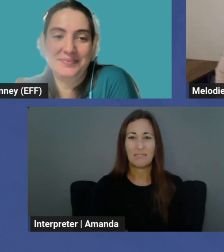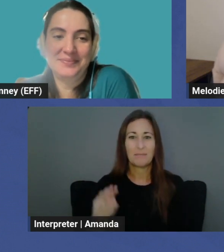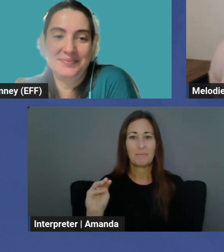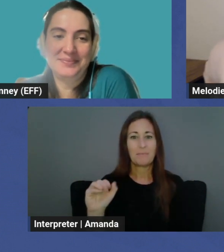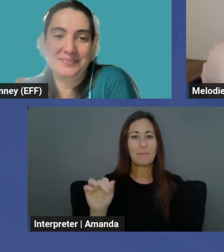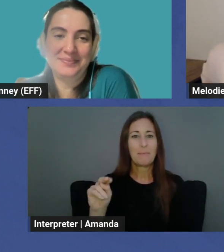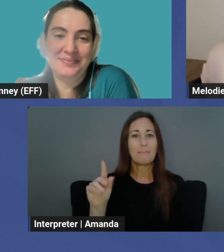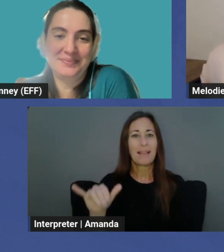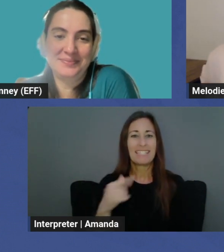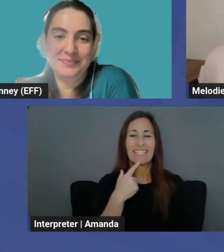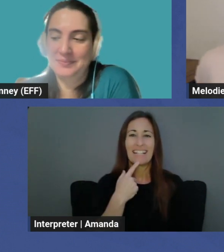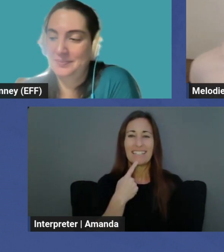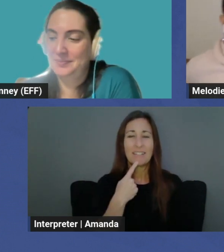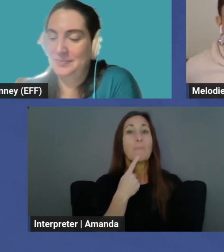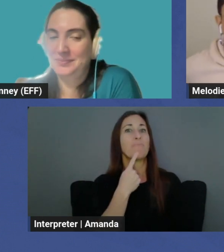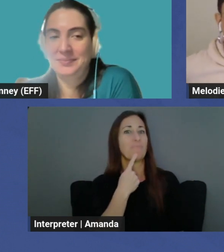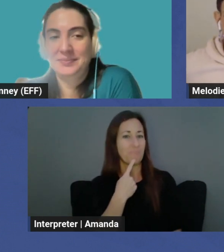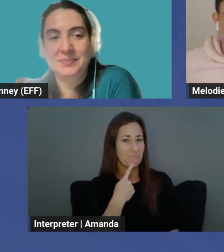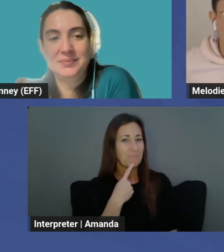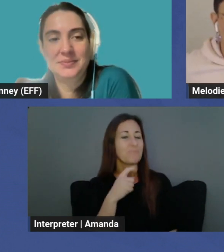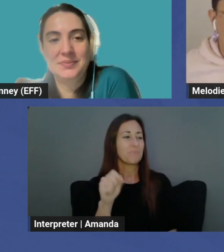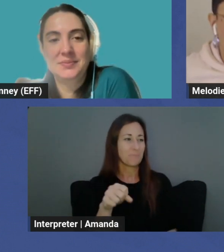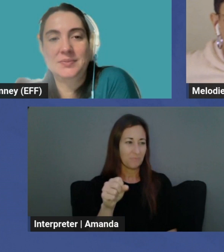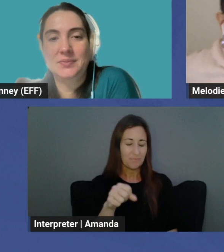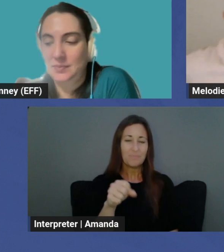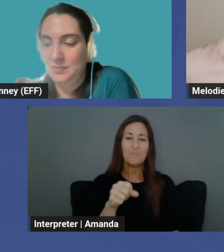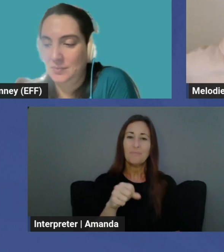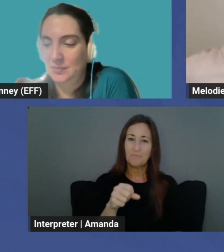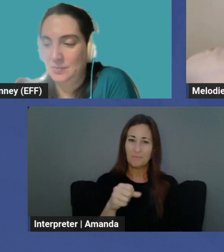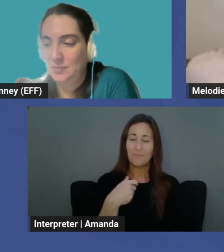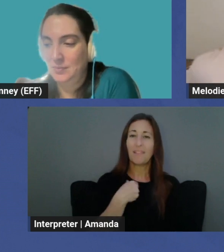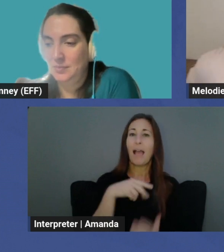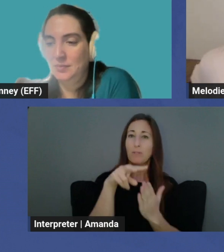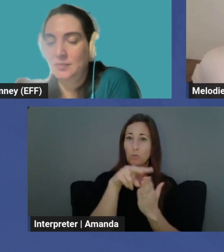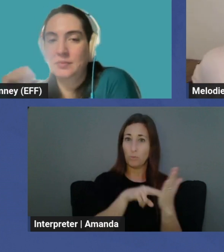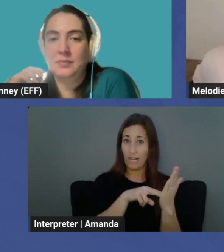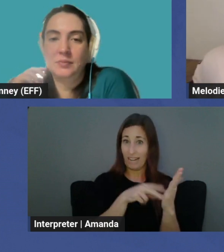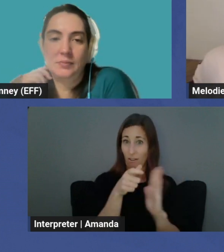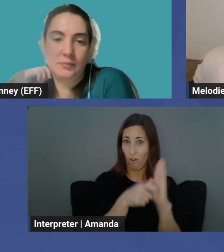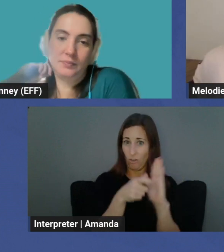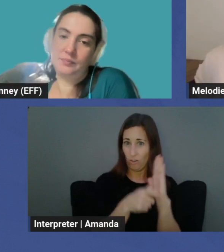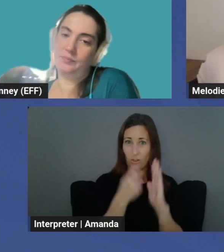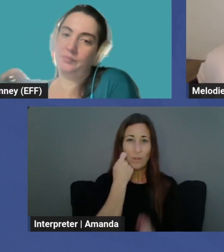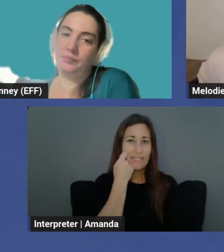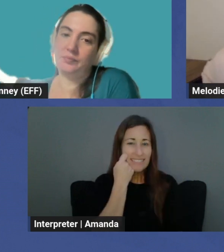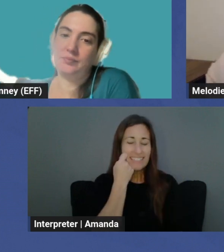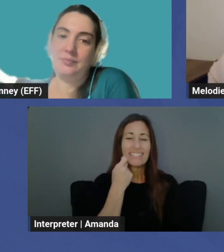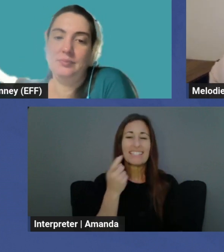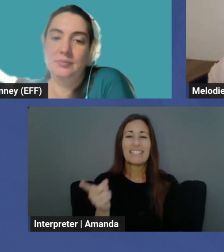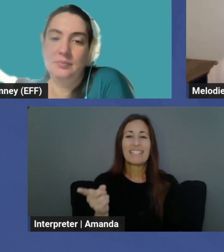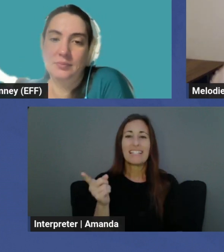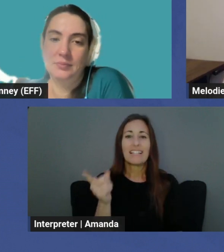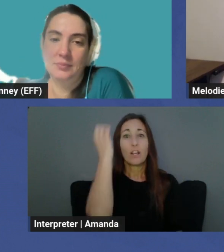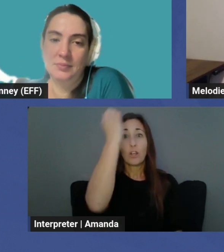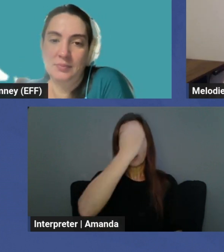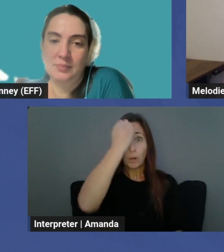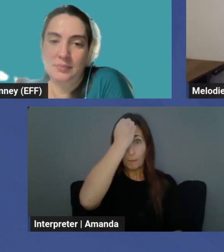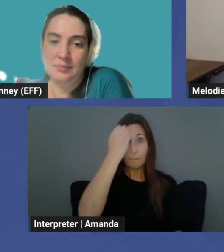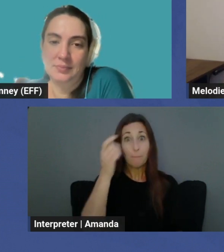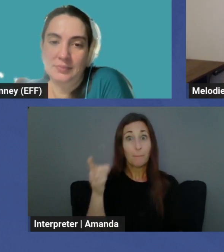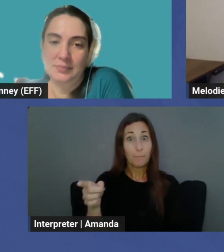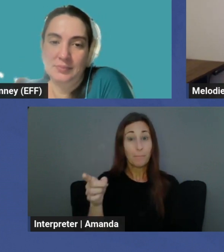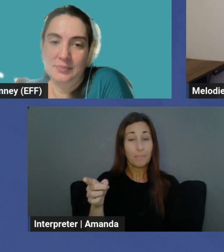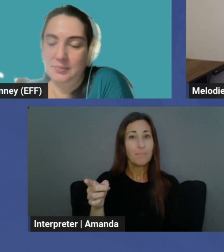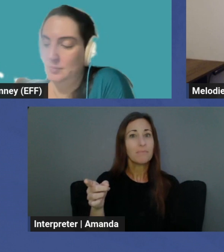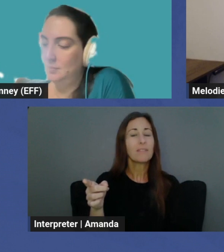I was reading an article recently, Europe has kind of been a little bit ahead